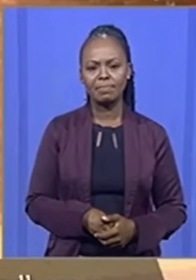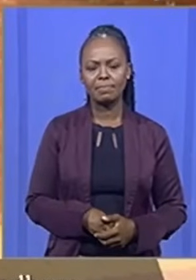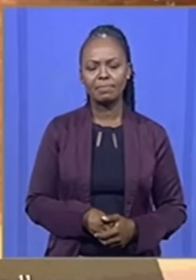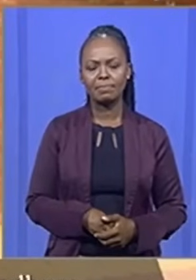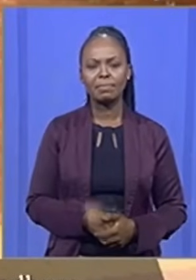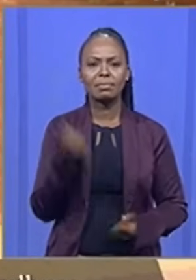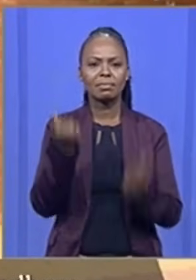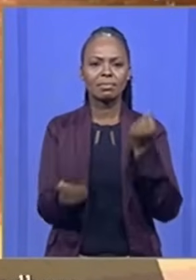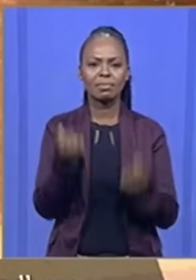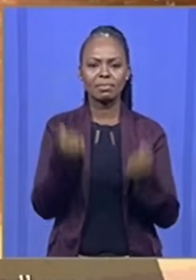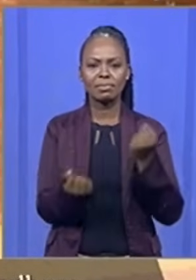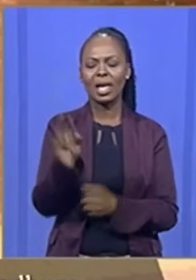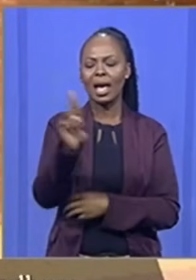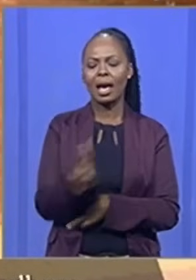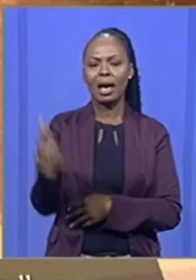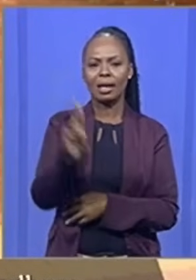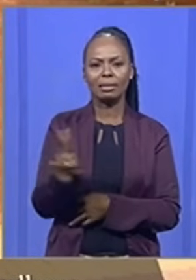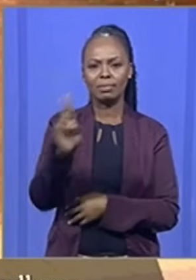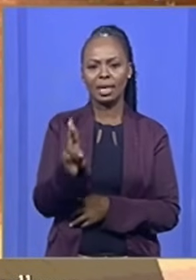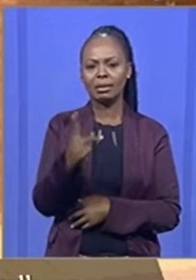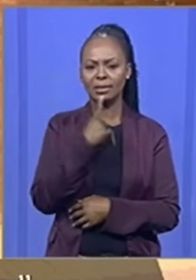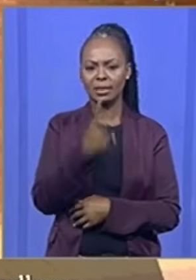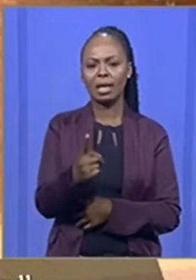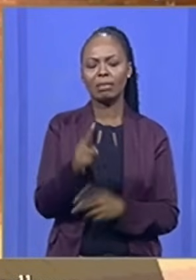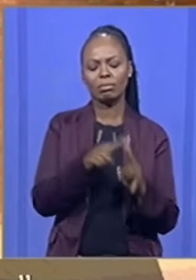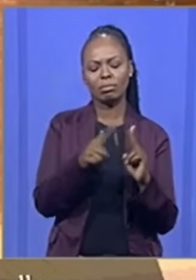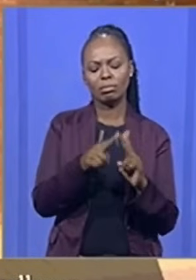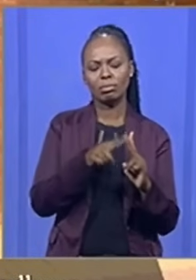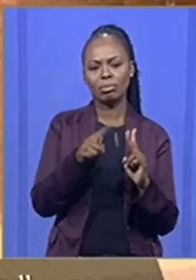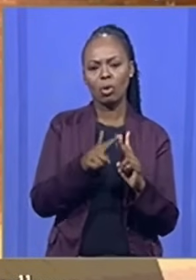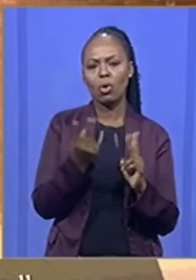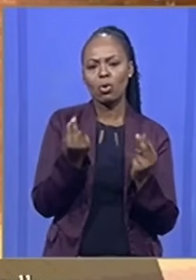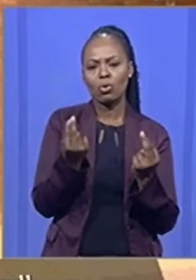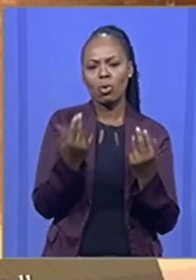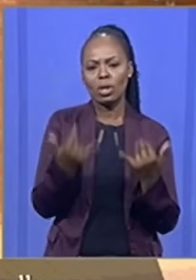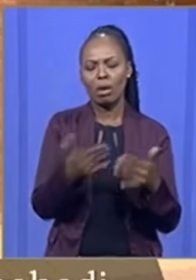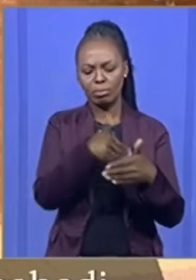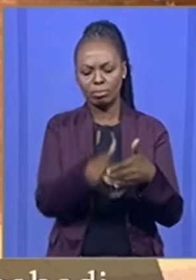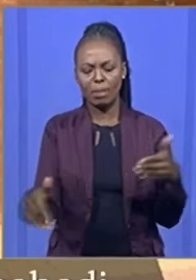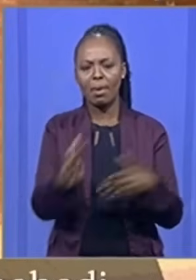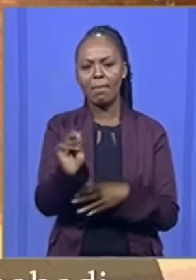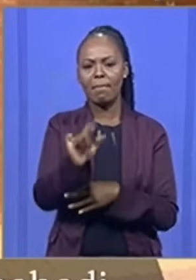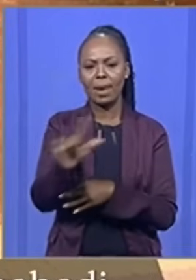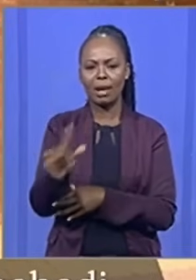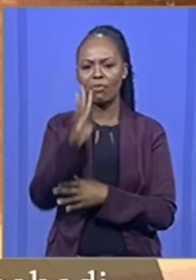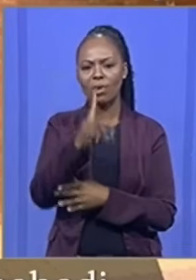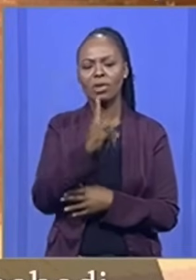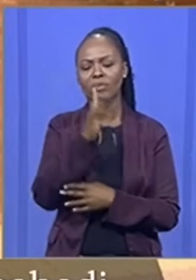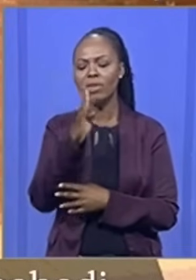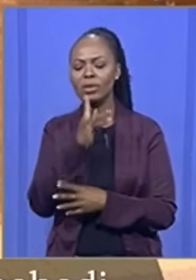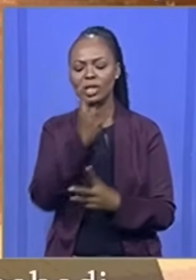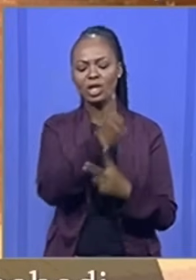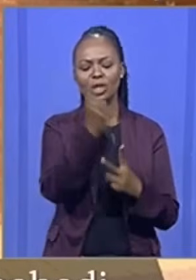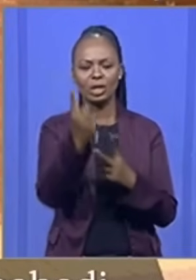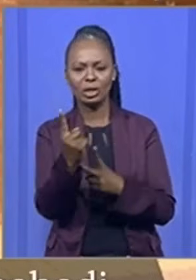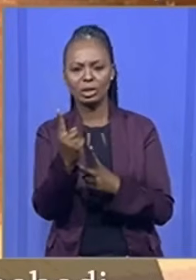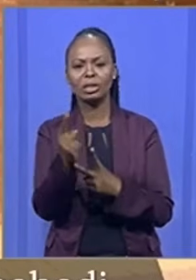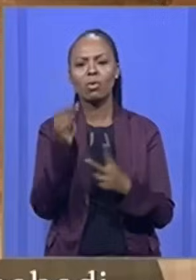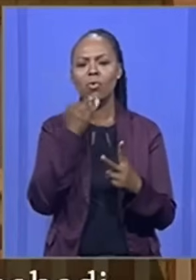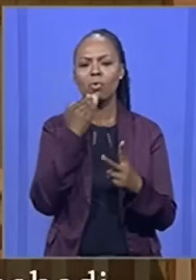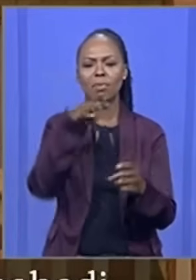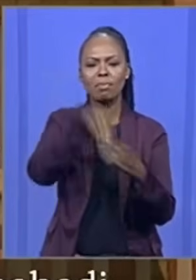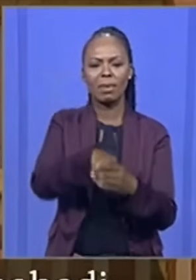Kgotlatshekelo ya Magistrata wa Randburg e reboletse balatofadiwa ba bashwa ba le babedi beili ya diranta di le 4,000 mongwe le mongwe bao ba